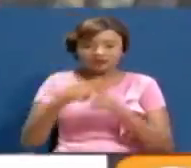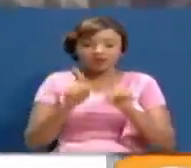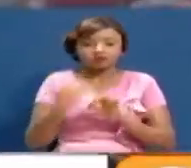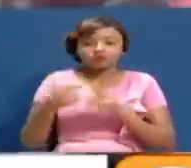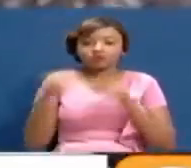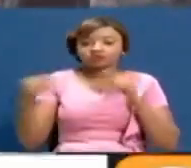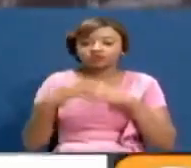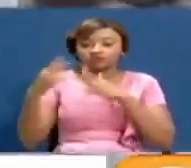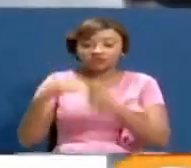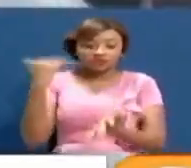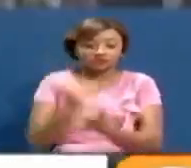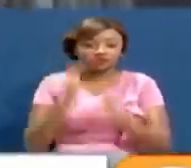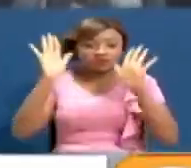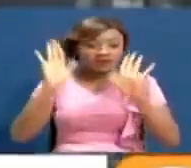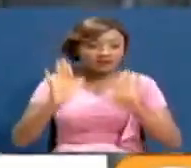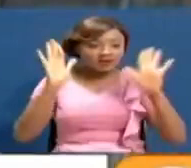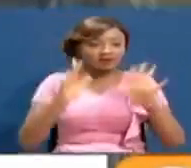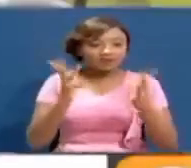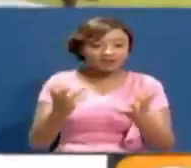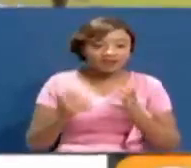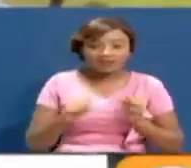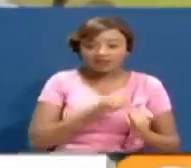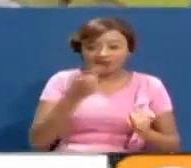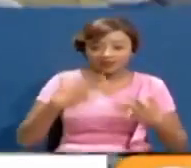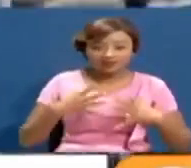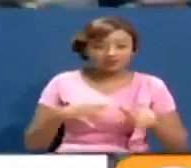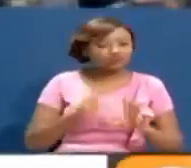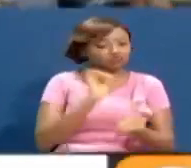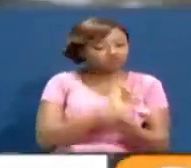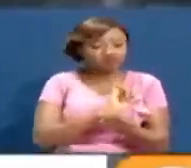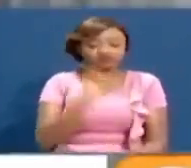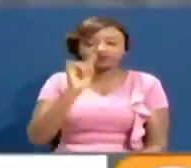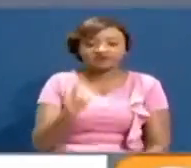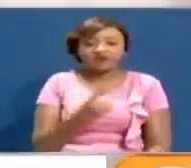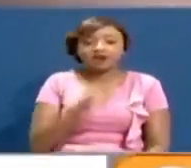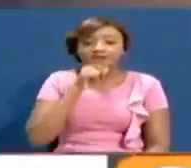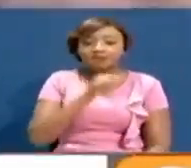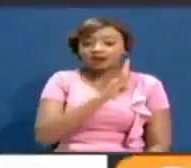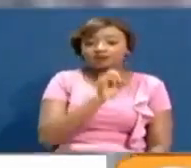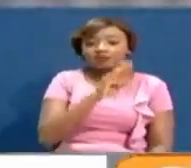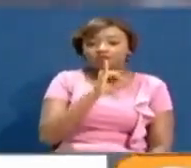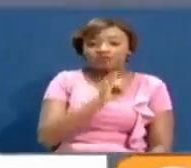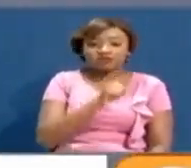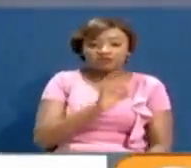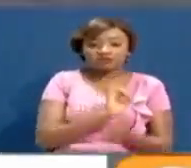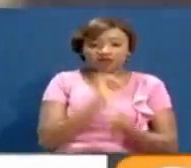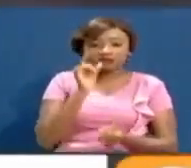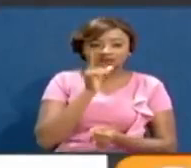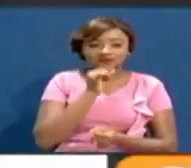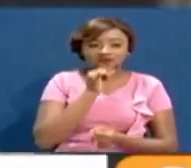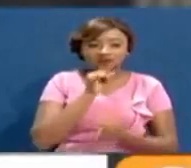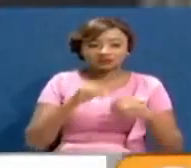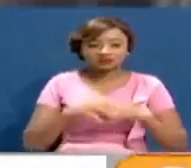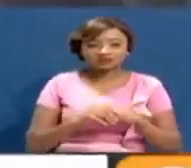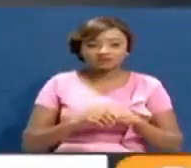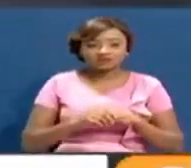have suspended their campaigns, calling for fellow contestants to be released. Bobi Wine was arrested at a campaign rally on claims that he had drawn